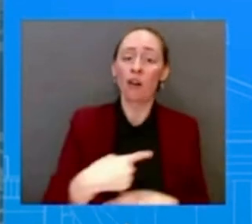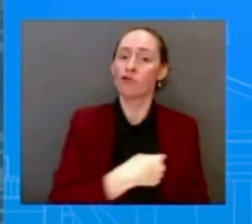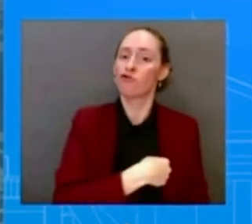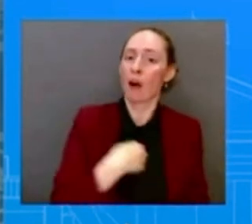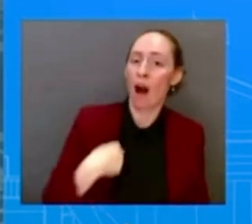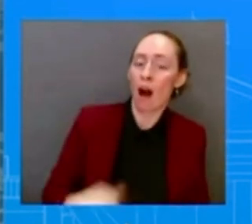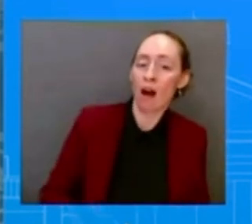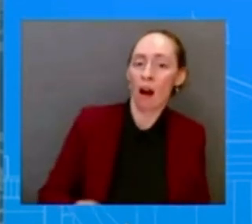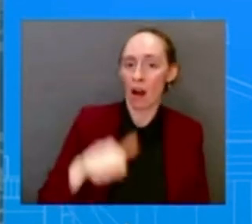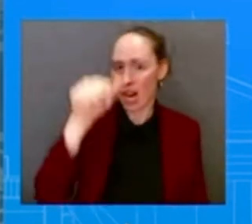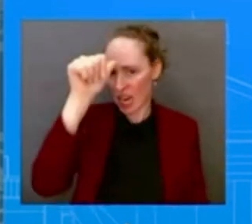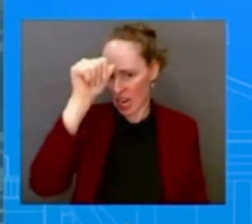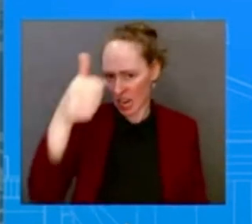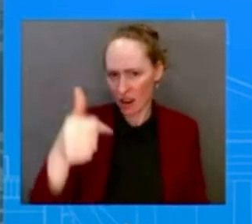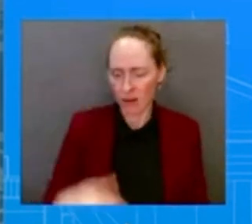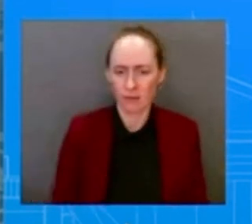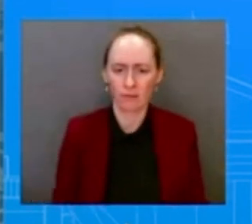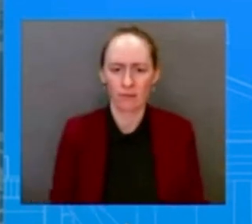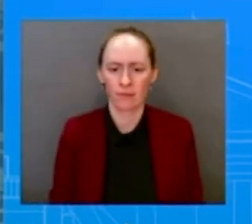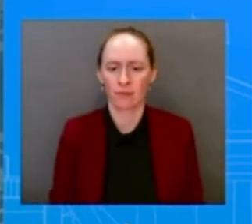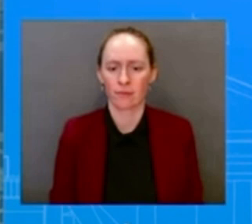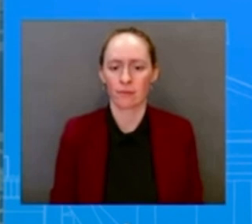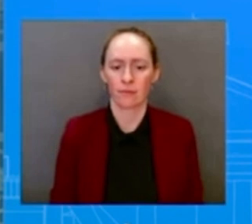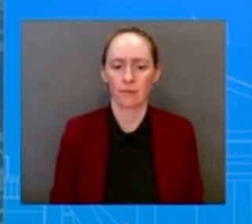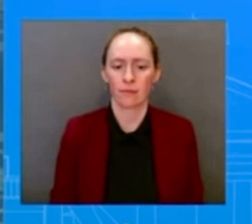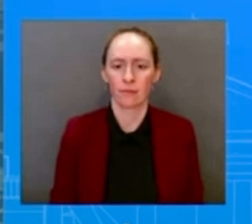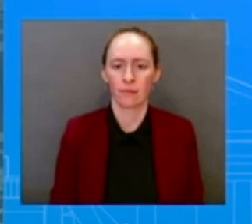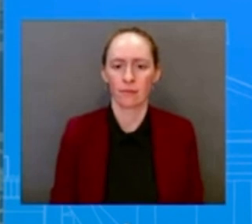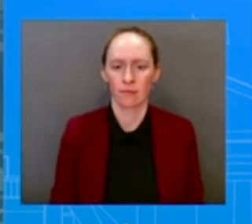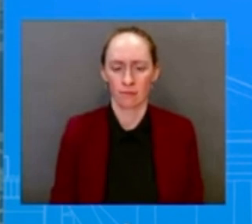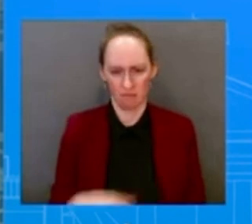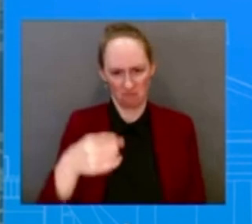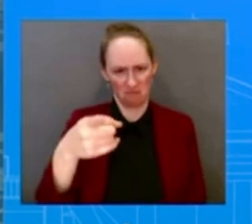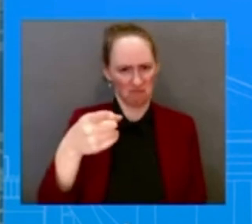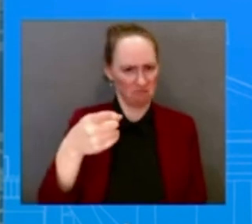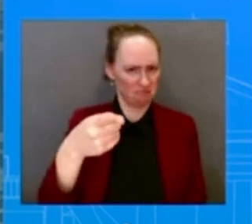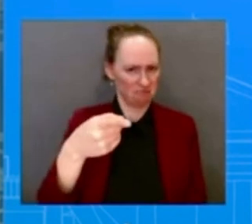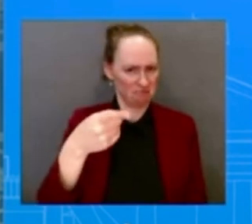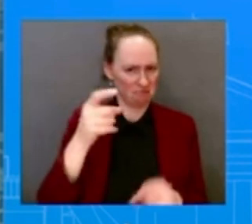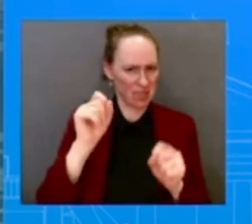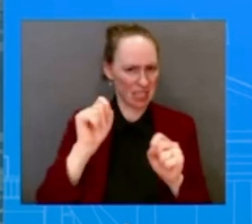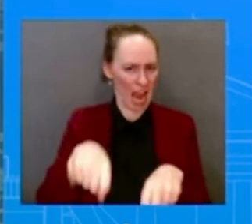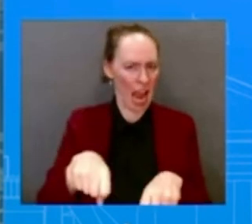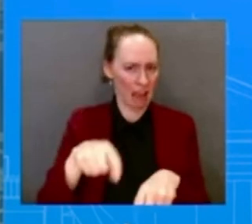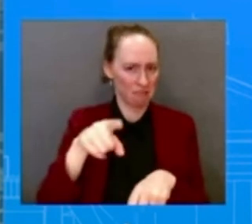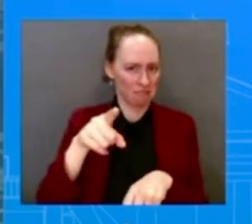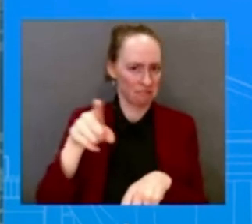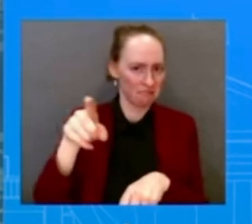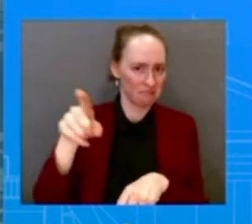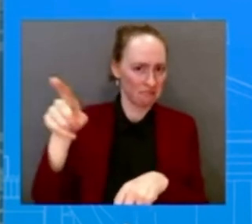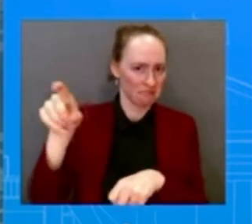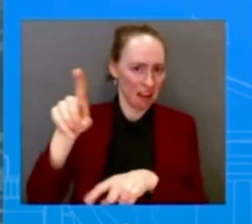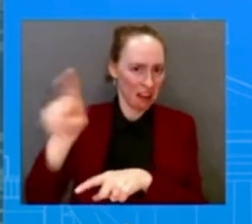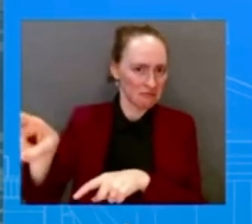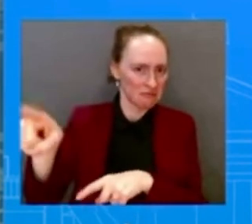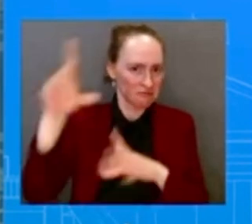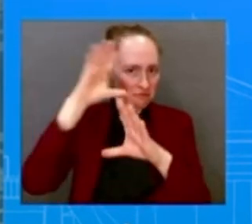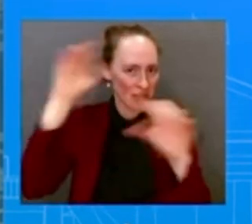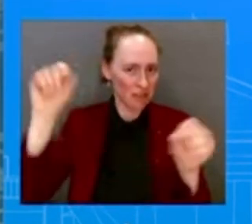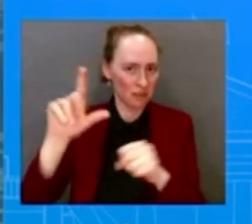think in the aggregate, we all would like to see this war end today. We'd like to see it